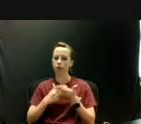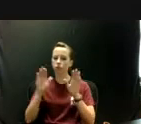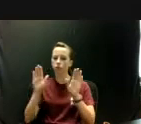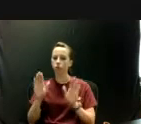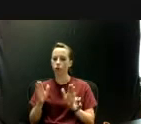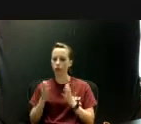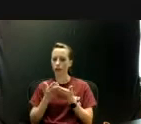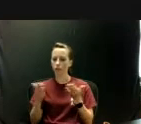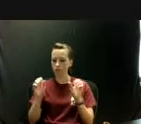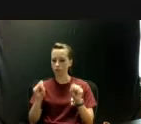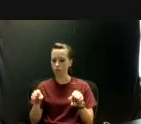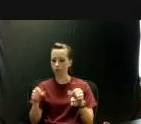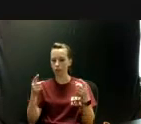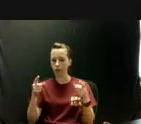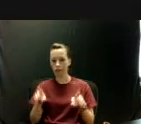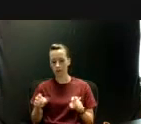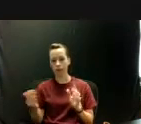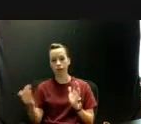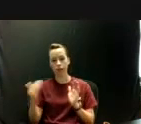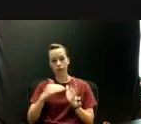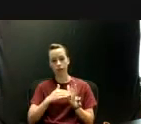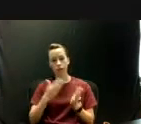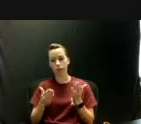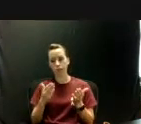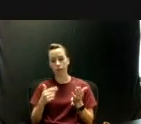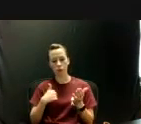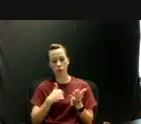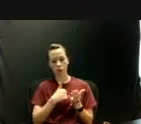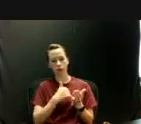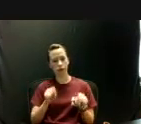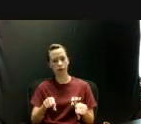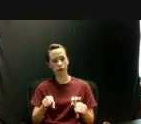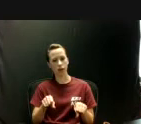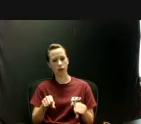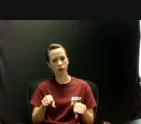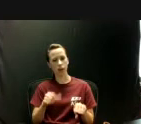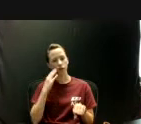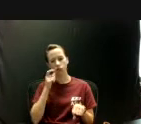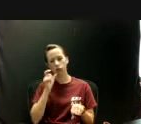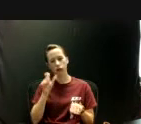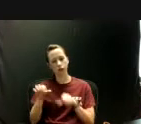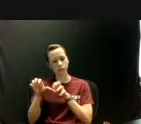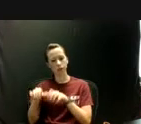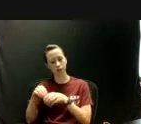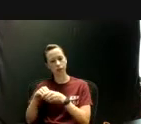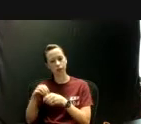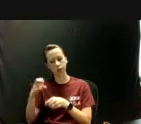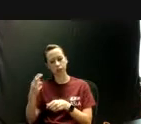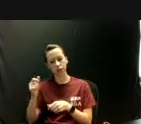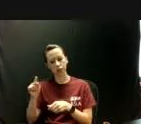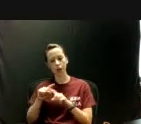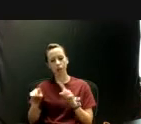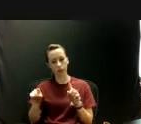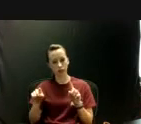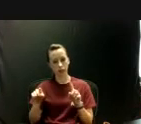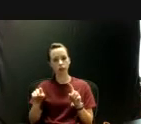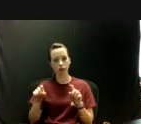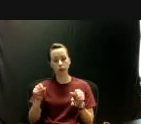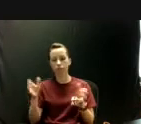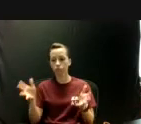can happen. Again, we can be lifted up. You don't have to put this in the chat box, but we can be lifted up. We can lift other people up.